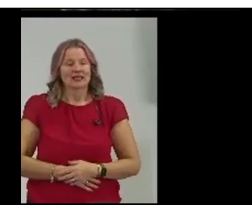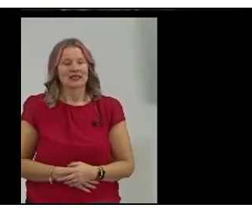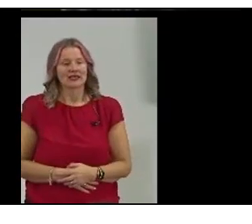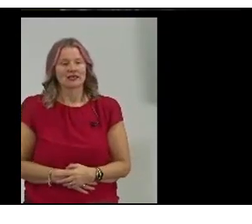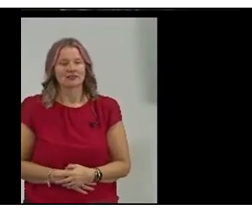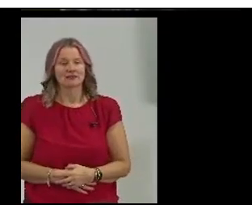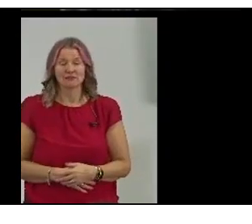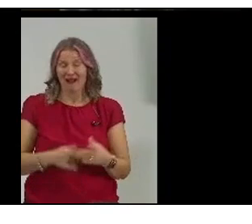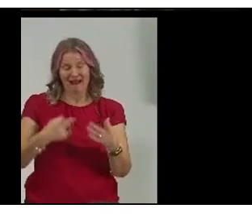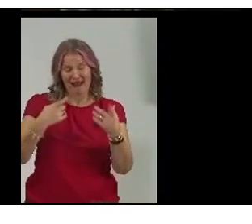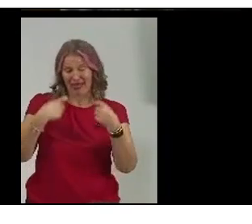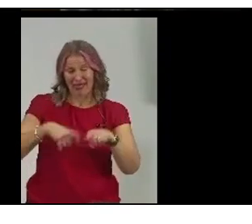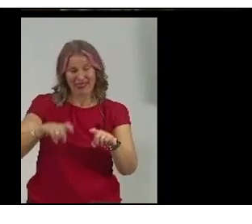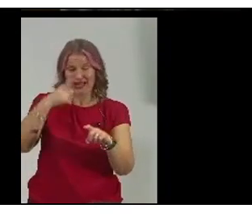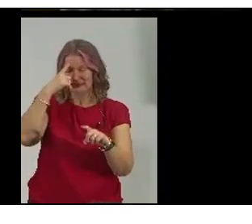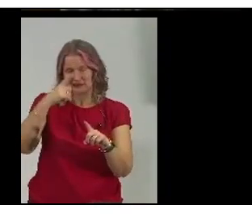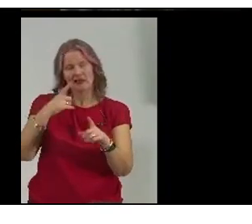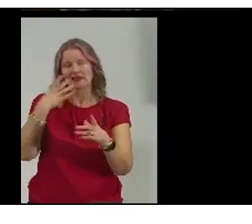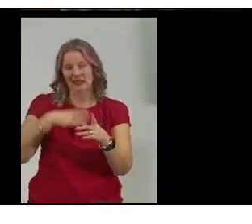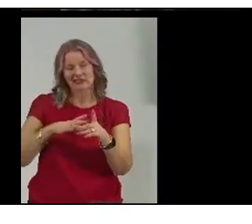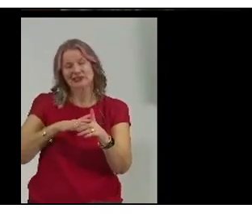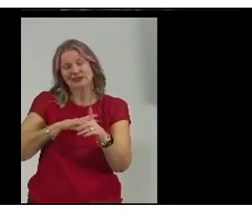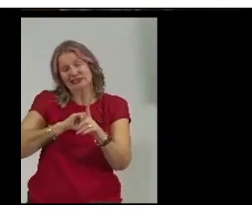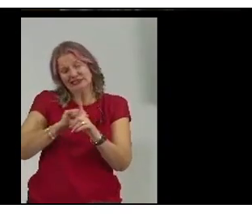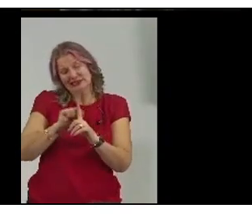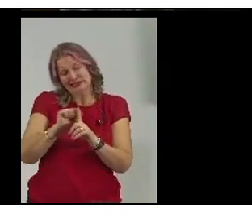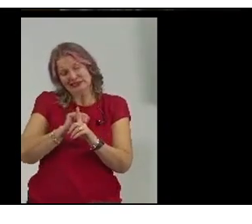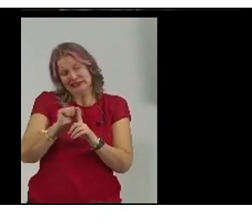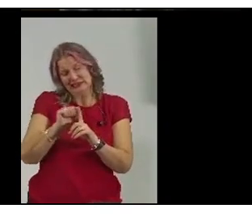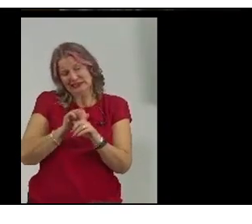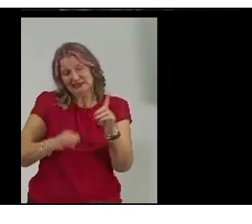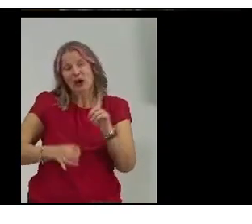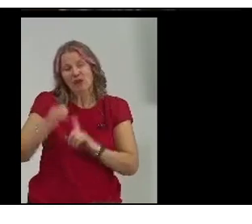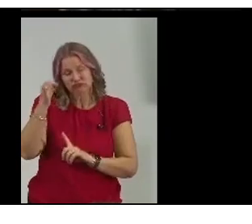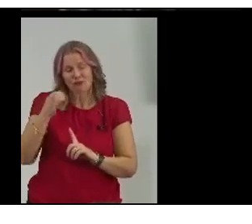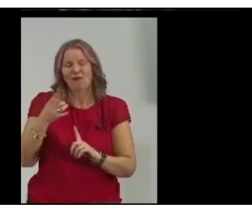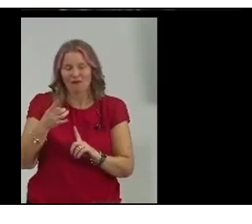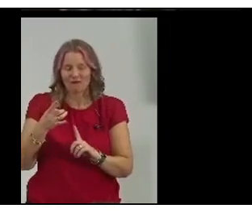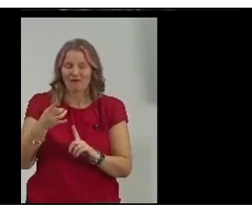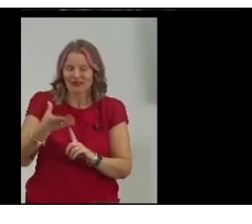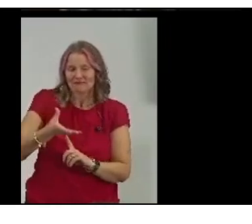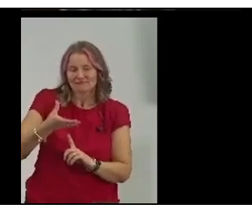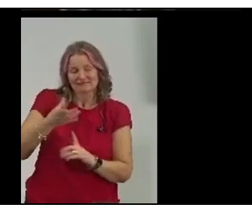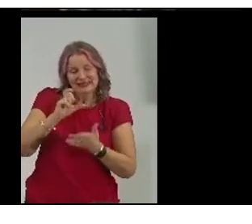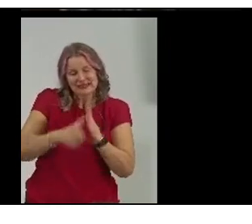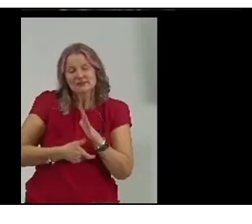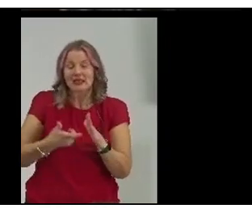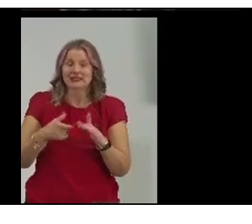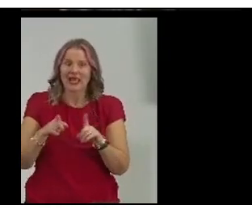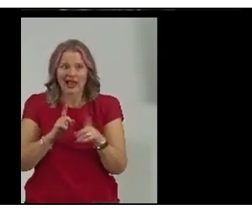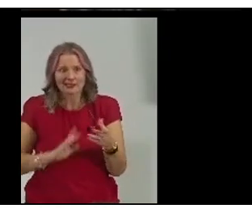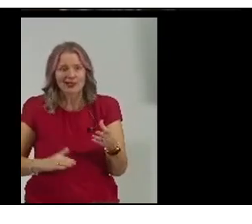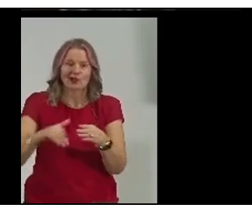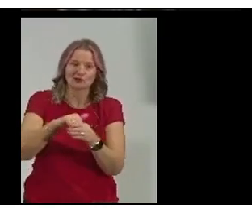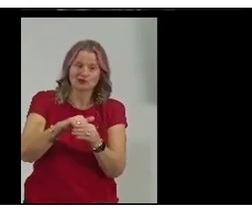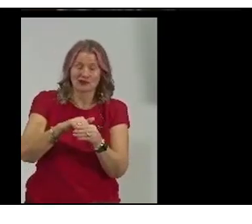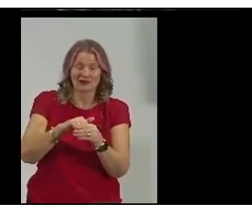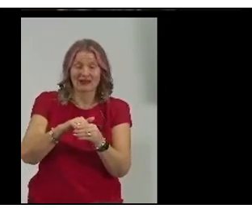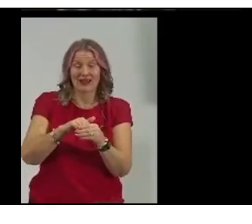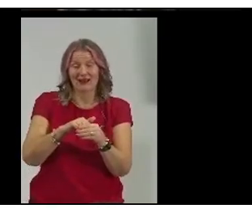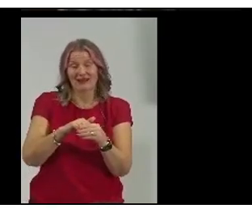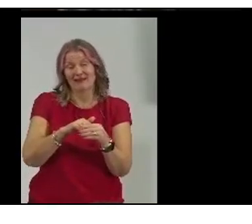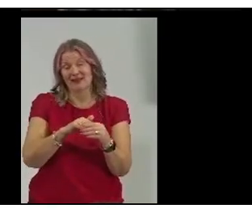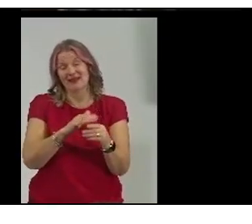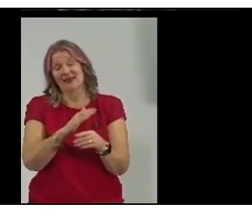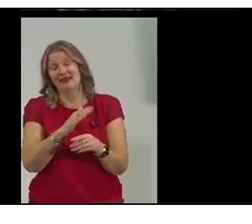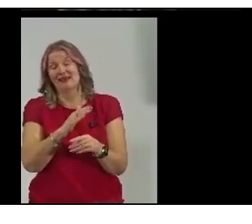far behind the understanding on disabled people, their needs, requirements, and inclusions in the Western world than it